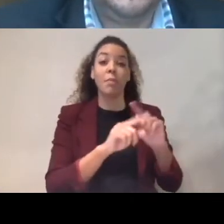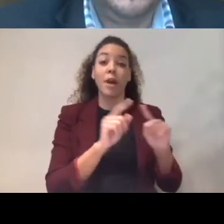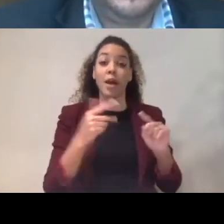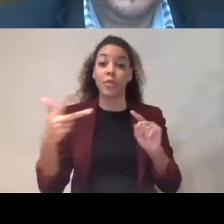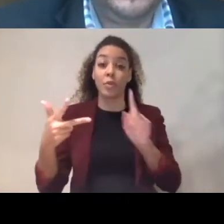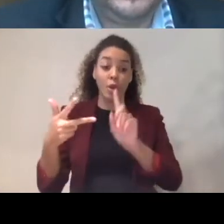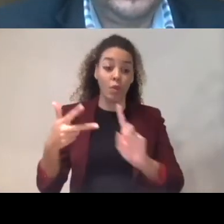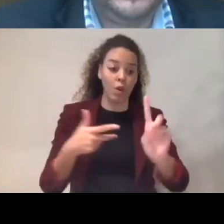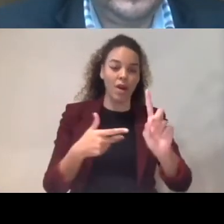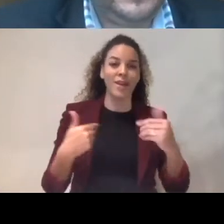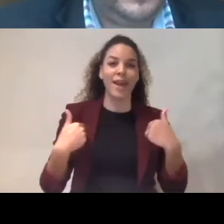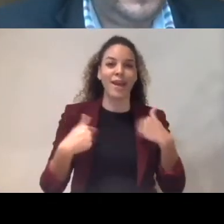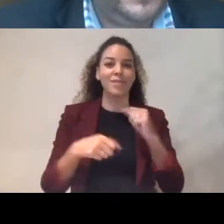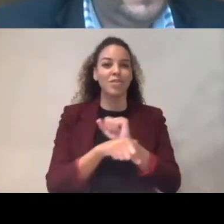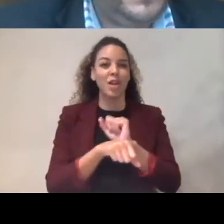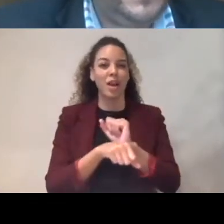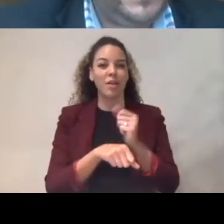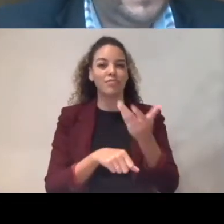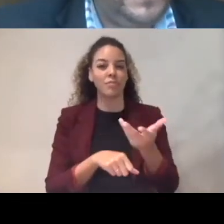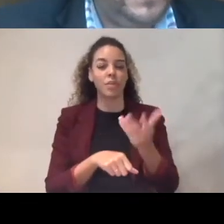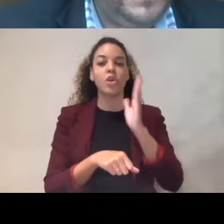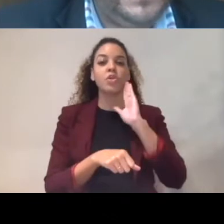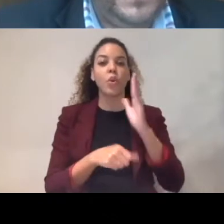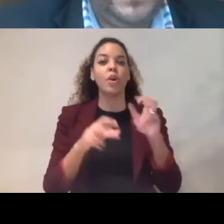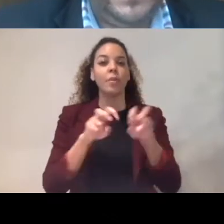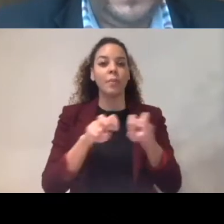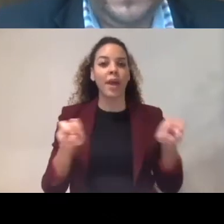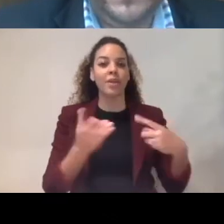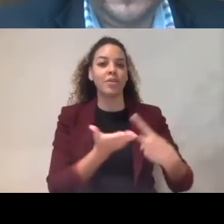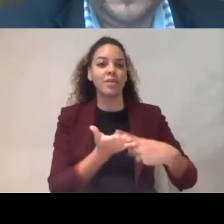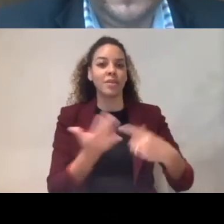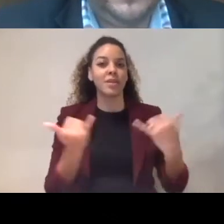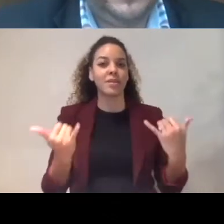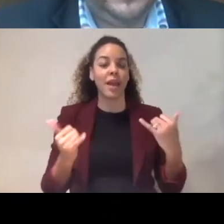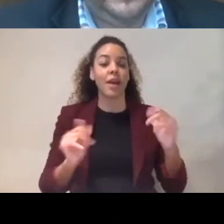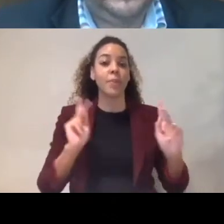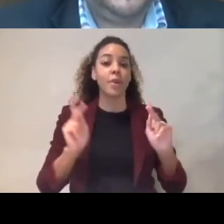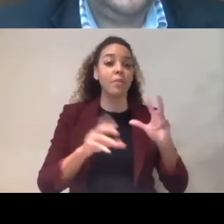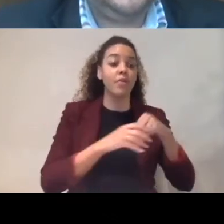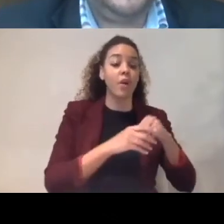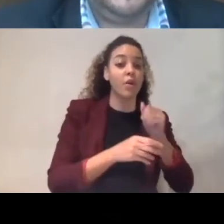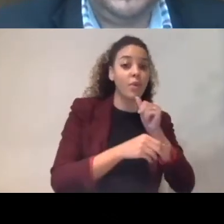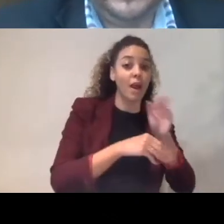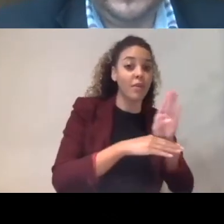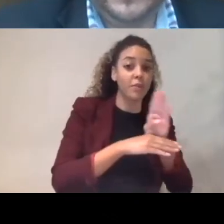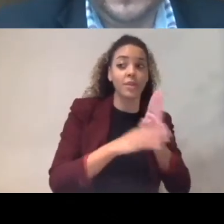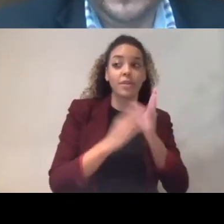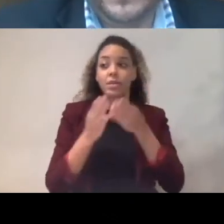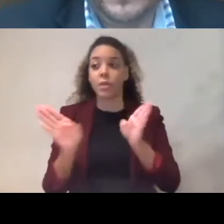top experts in the public and private sectors who are enabling employers to thrive by bringing